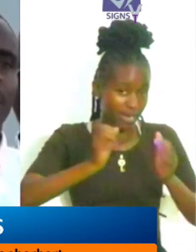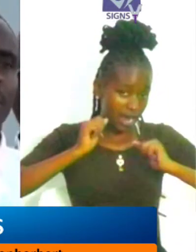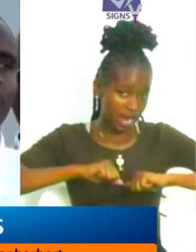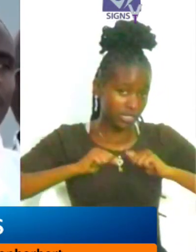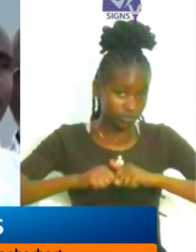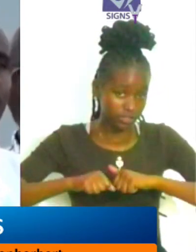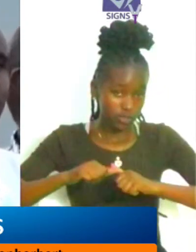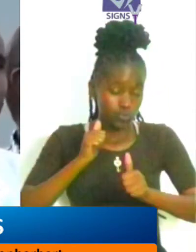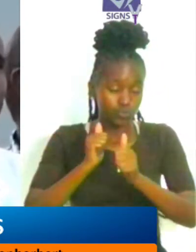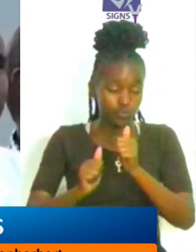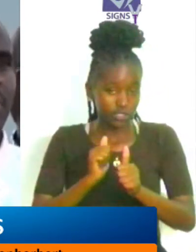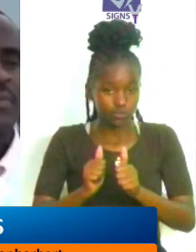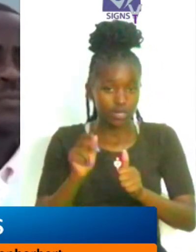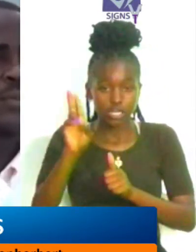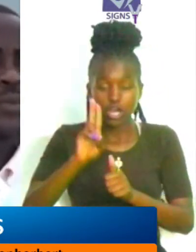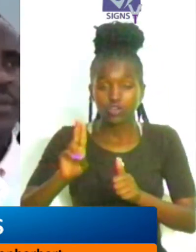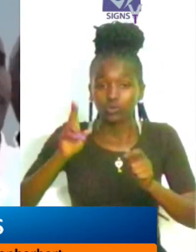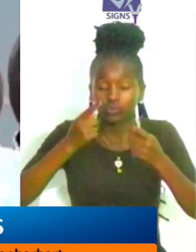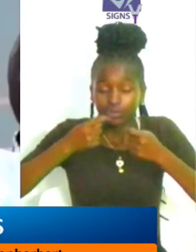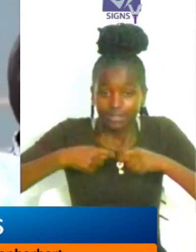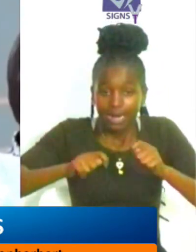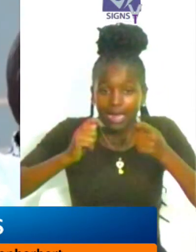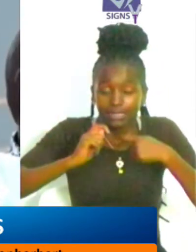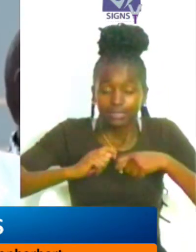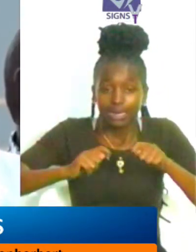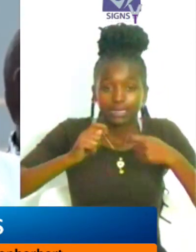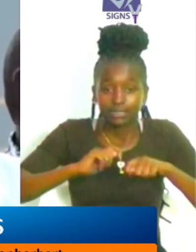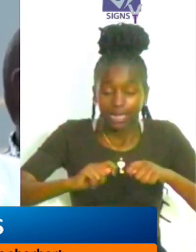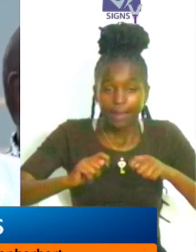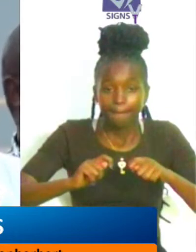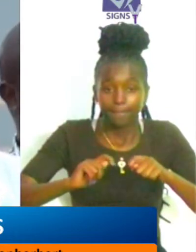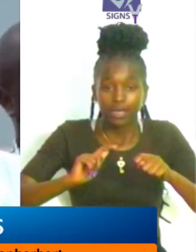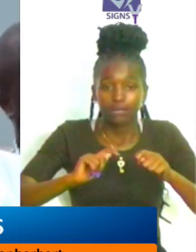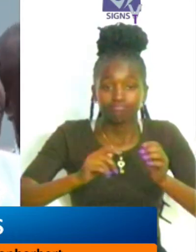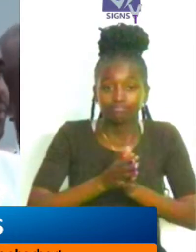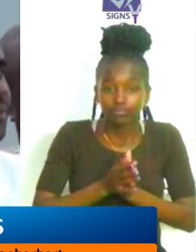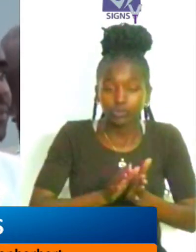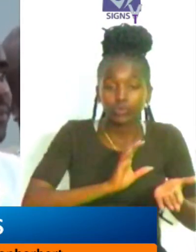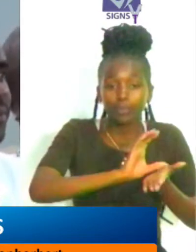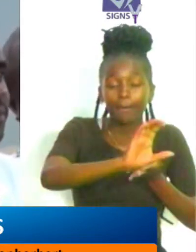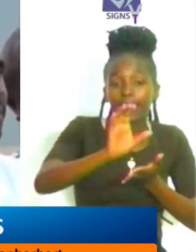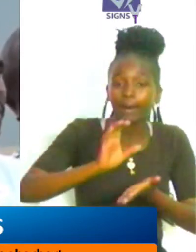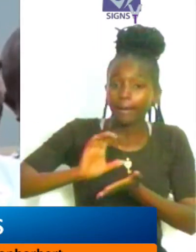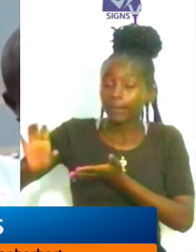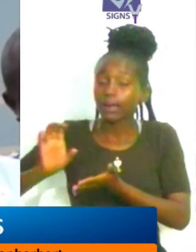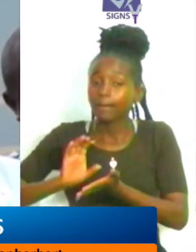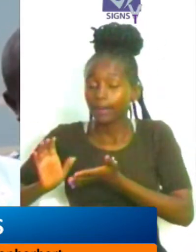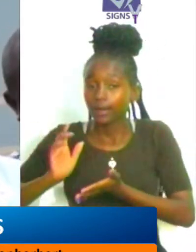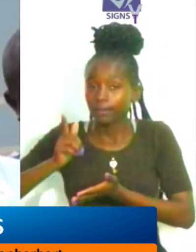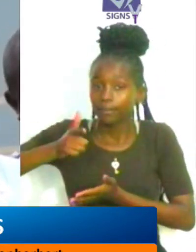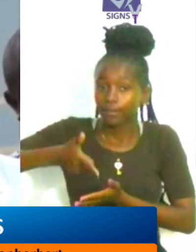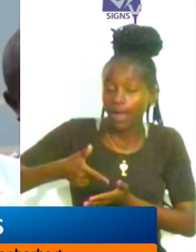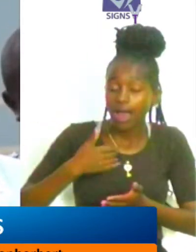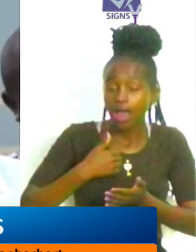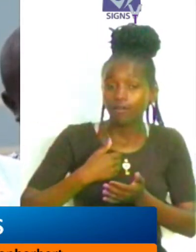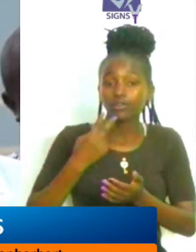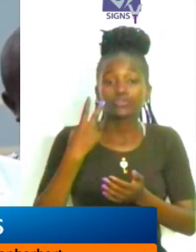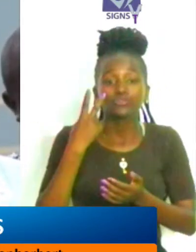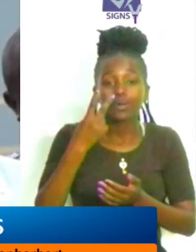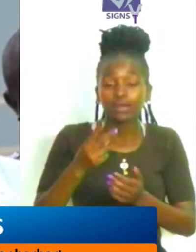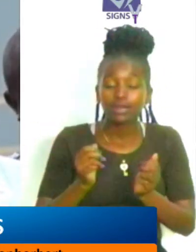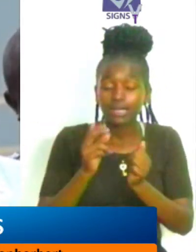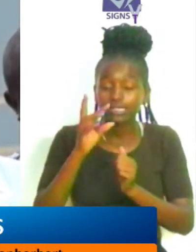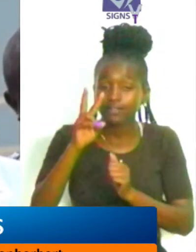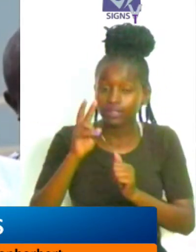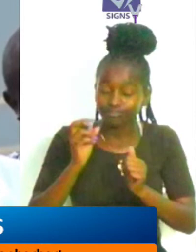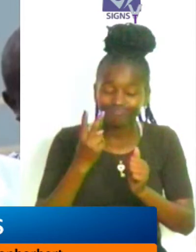petroleum trading entities for the supply of petroleum products on a 270 days term on an